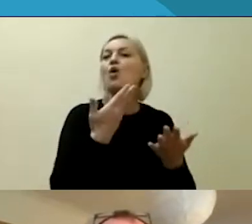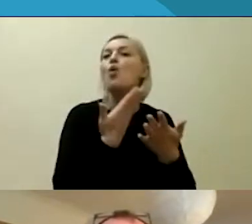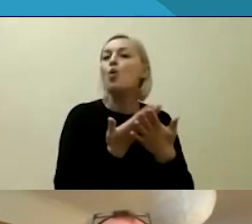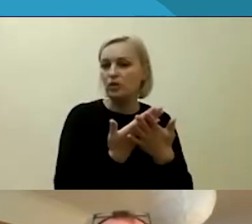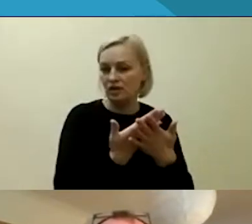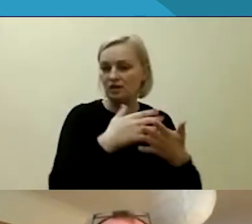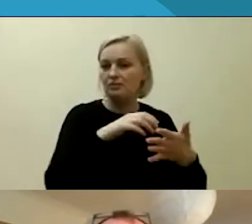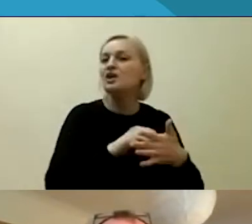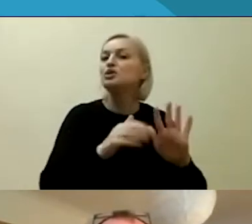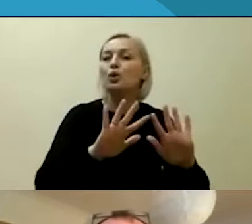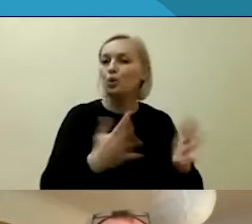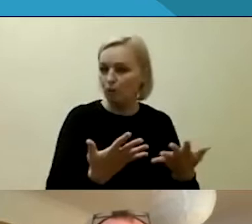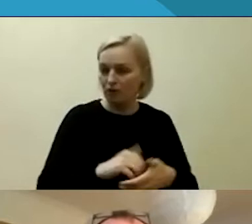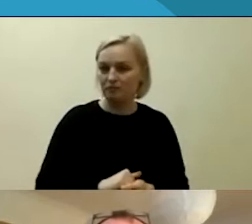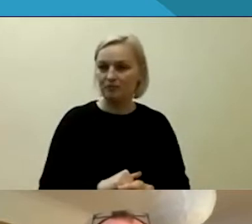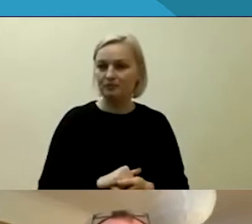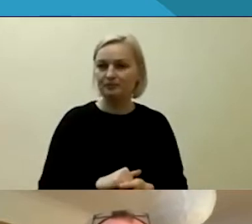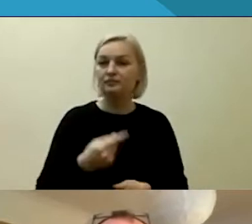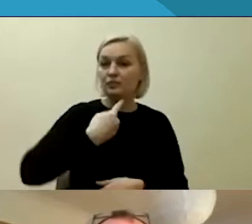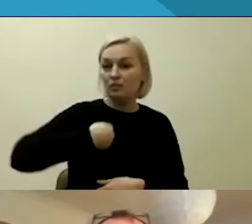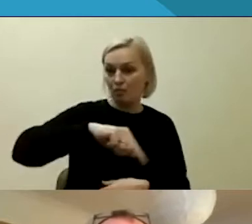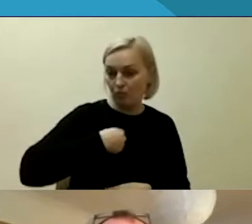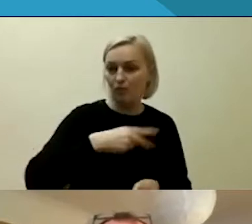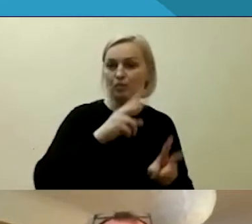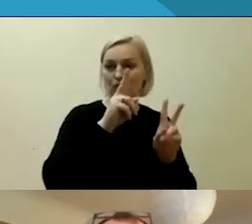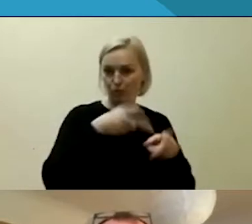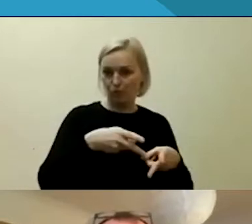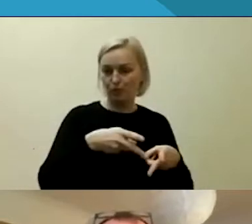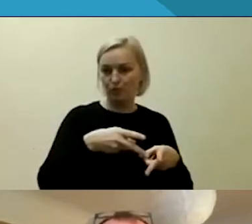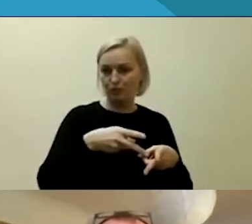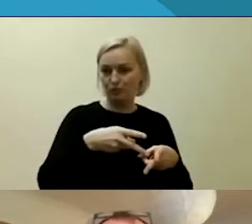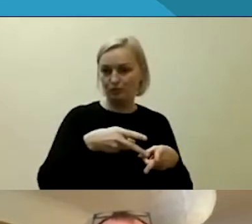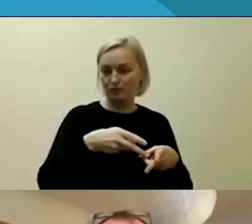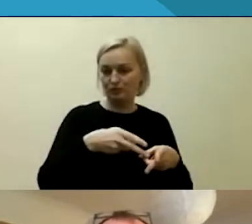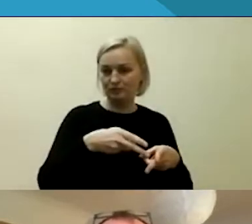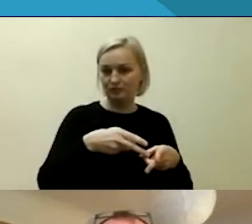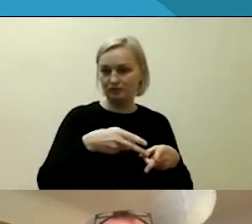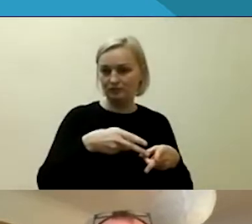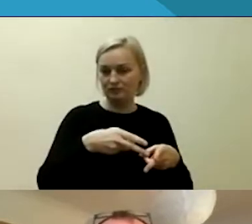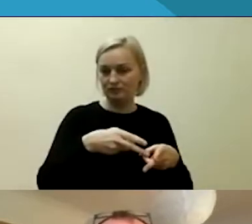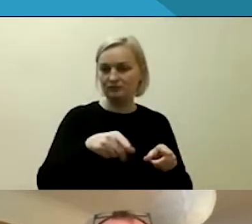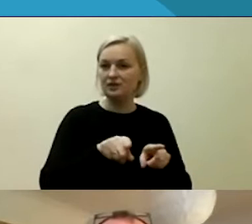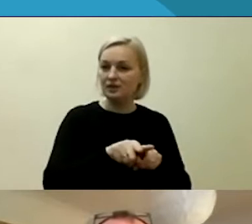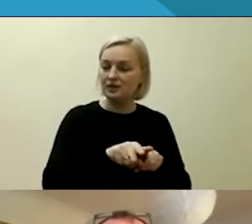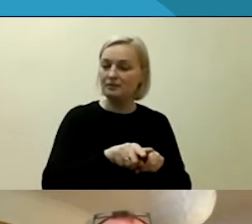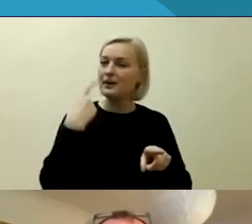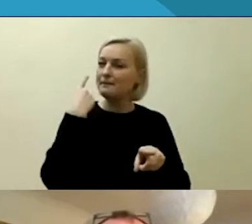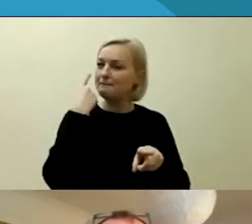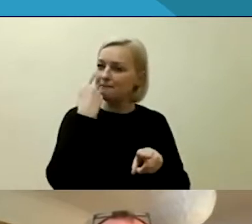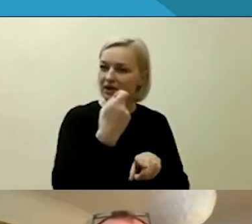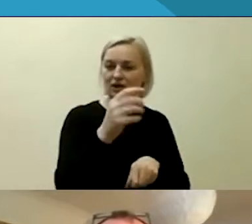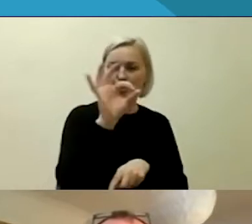widespread underreporting, which leads to a silence on racism, as we call it.